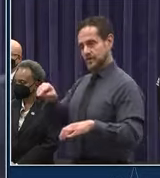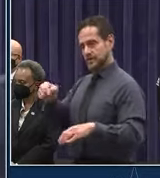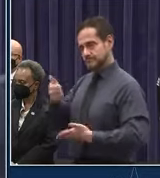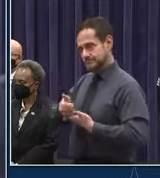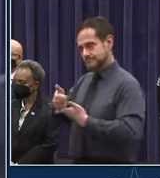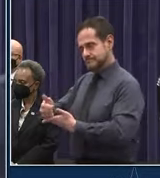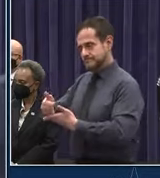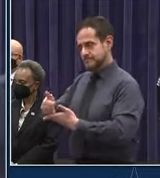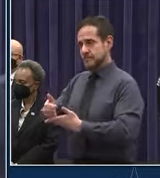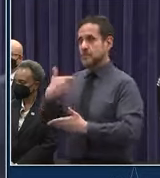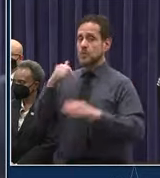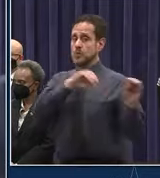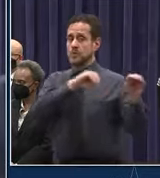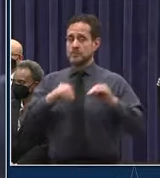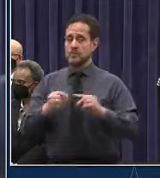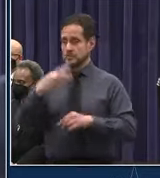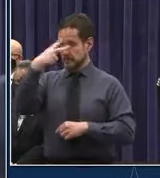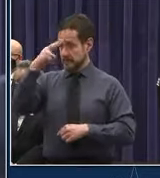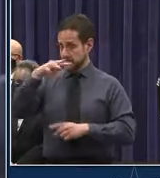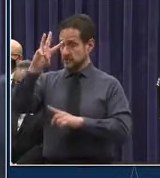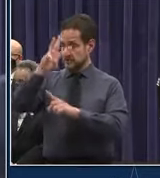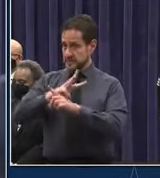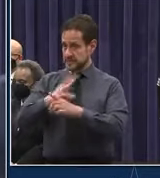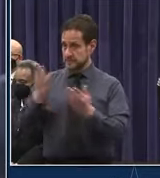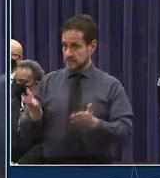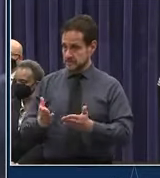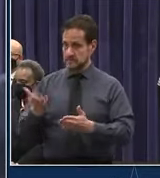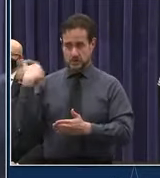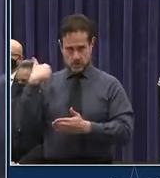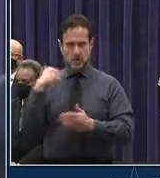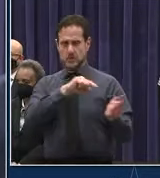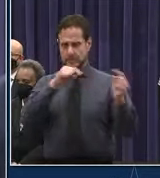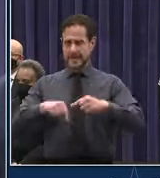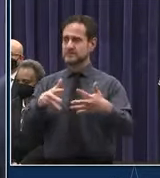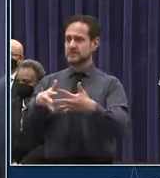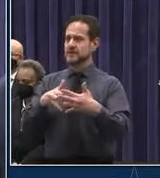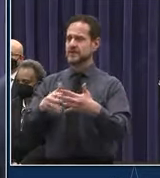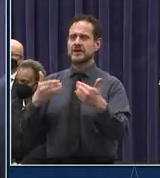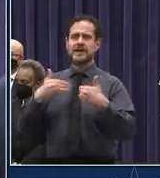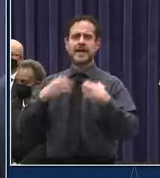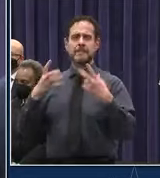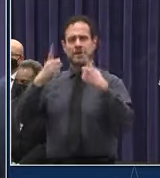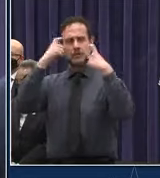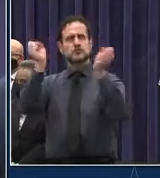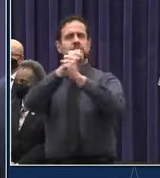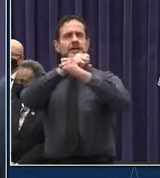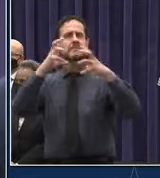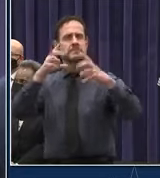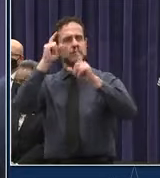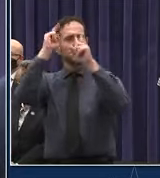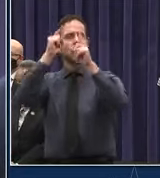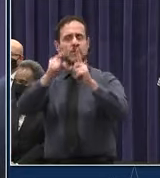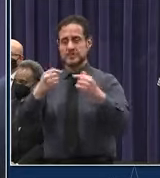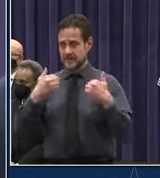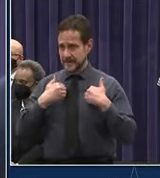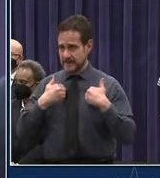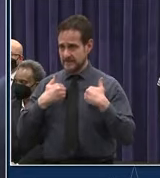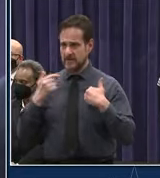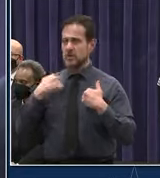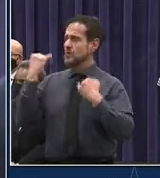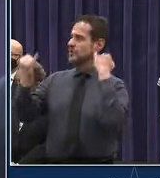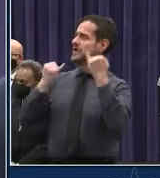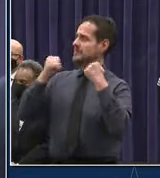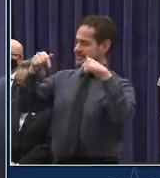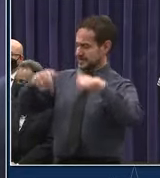We immigrated from Mexico 6 months ago. We were filled with dreams and had high aspirations. We imagined a